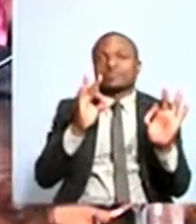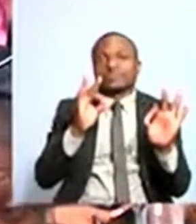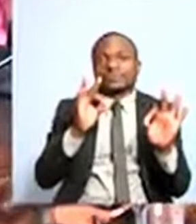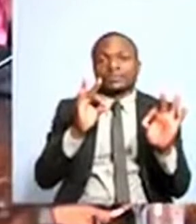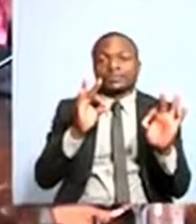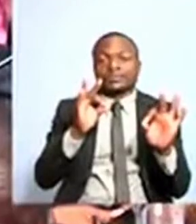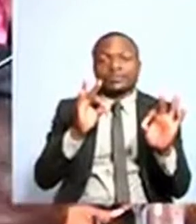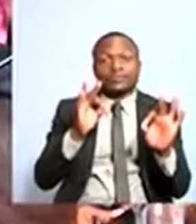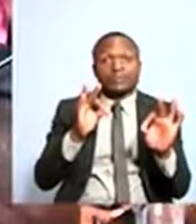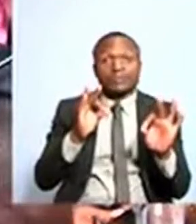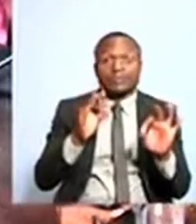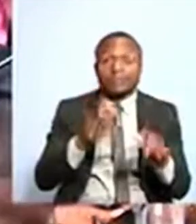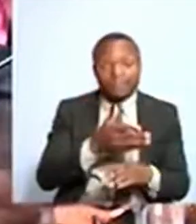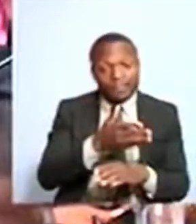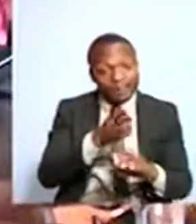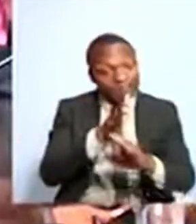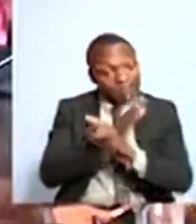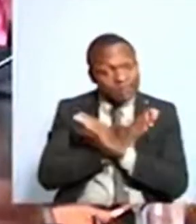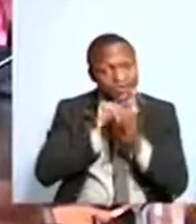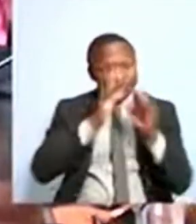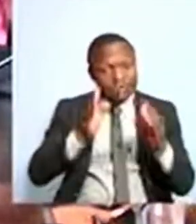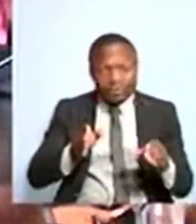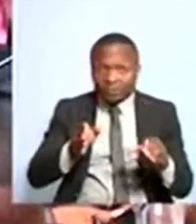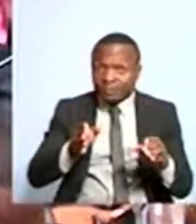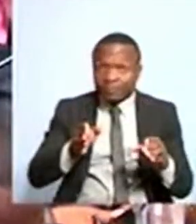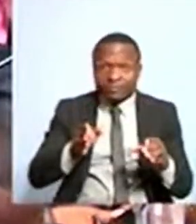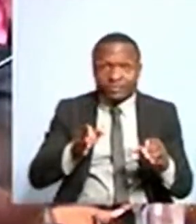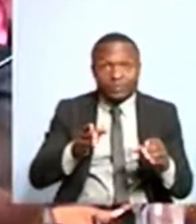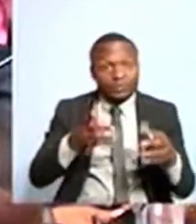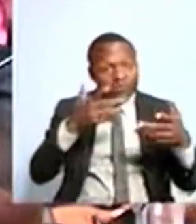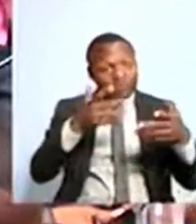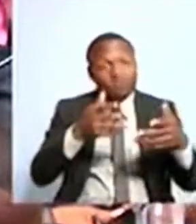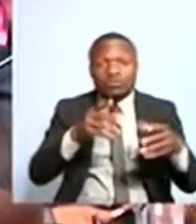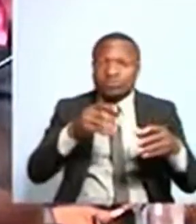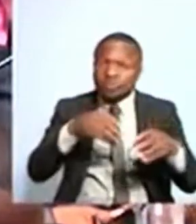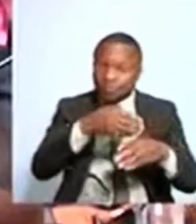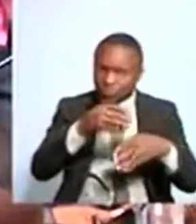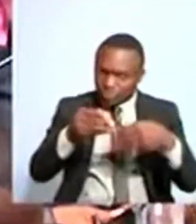these resources that are being mismanaged.